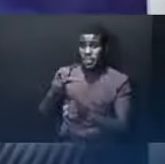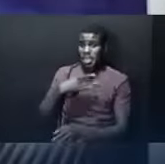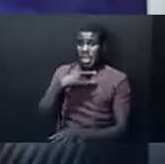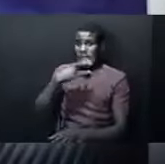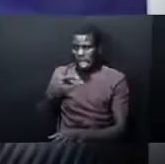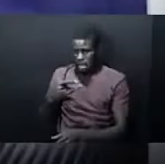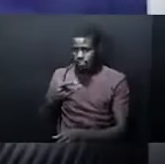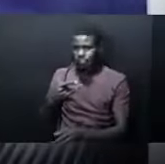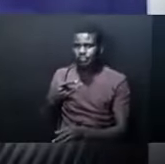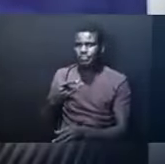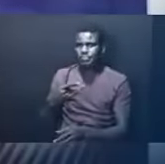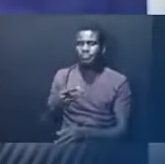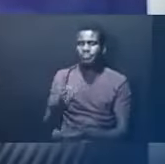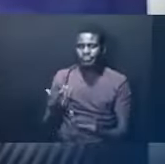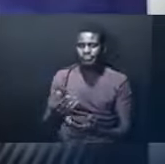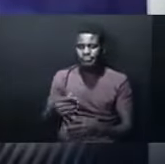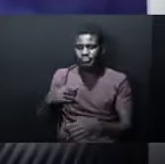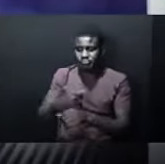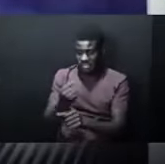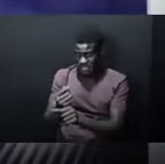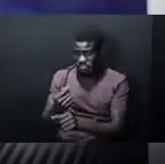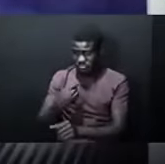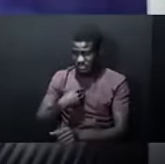with sickness.